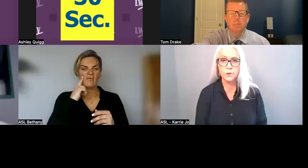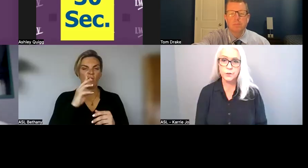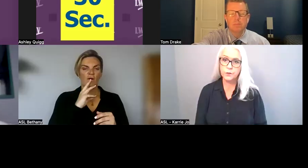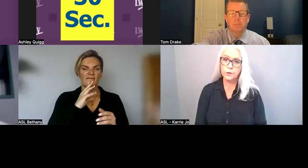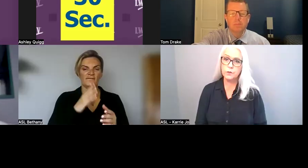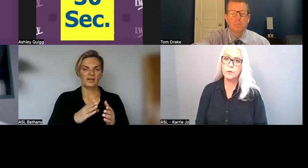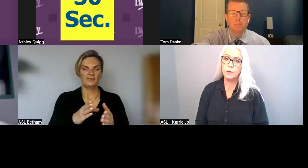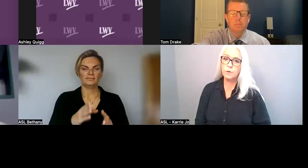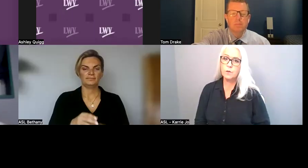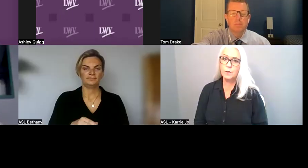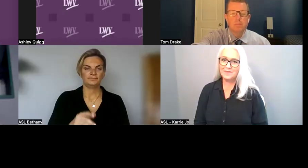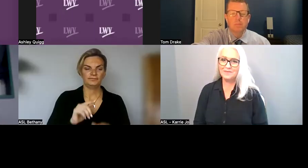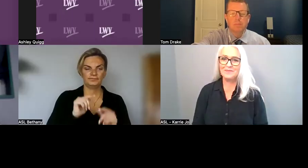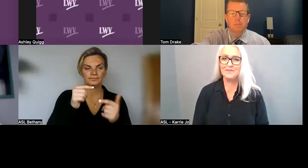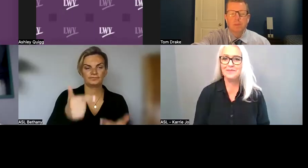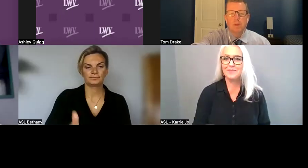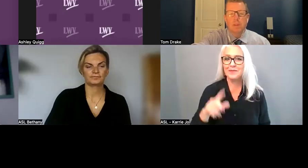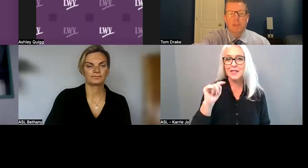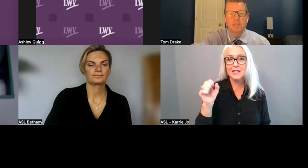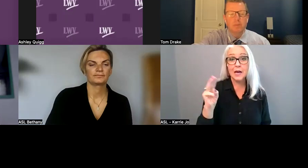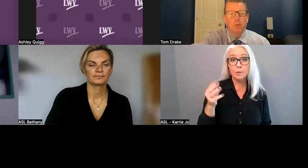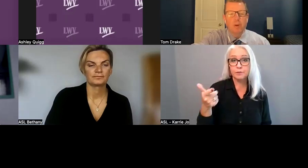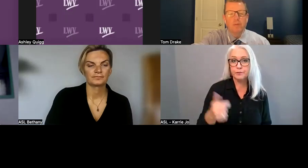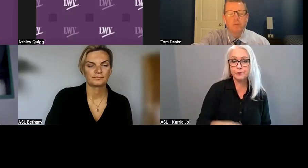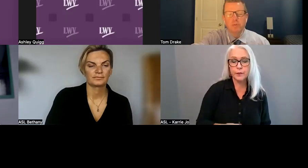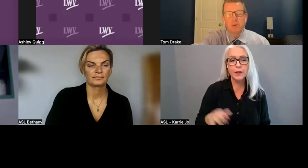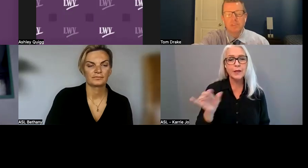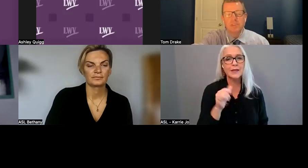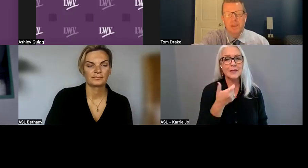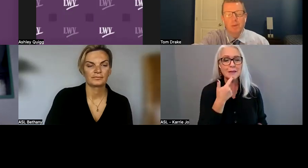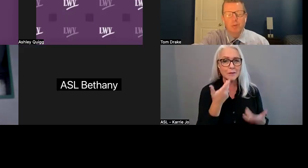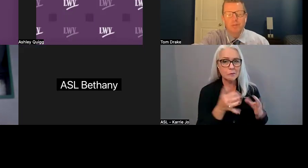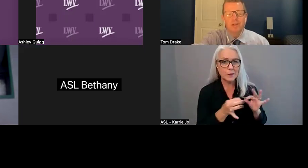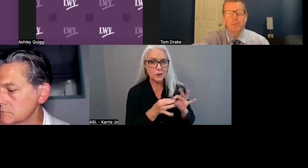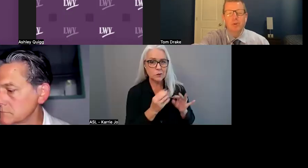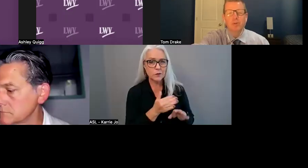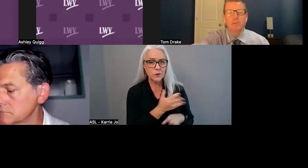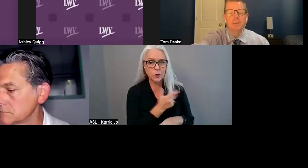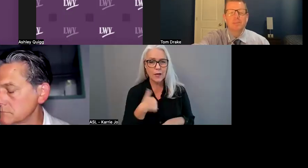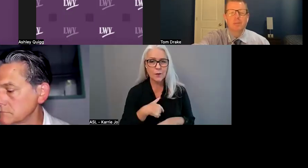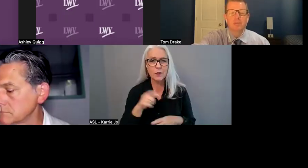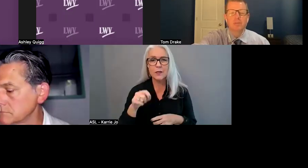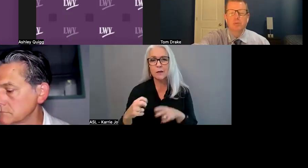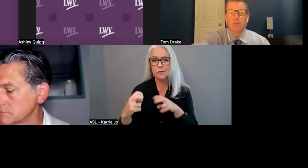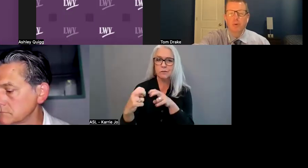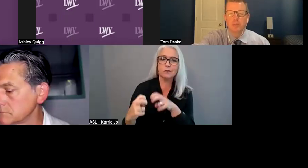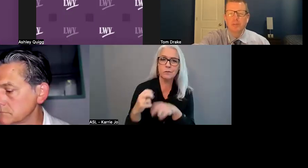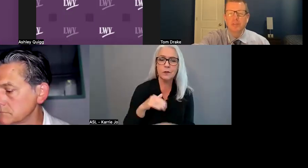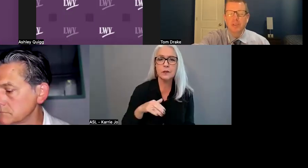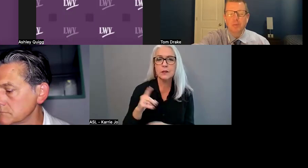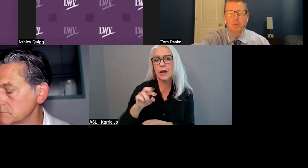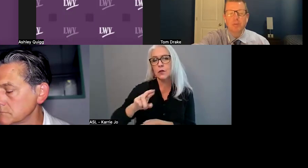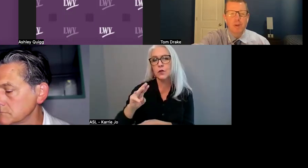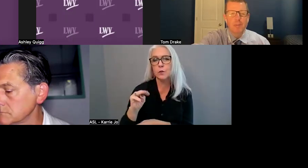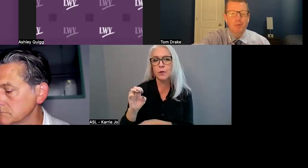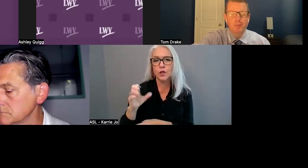Thank you. Tom. Like I said before, I'd first want to sit down with Dr. McCursey and members of the school board just to